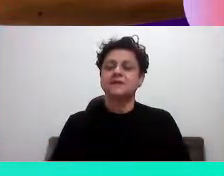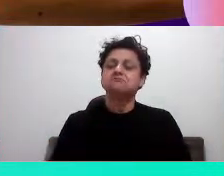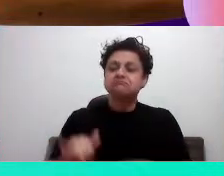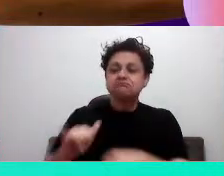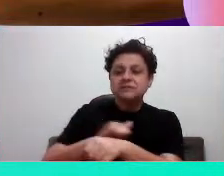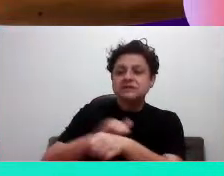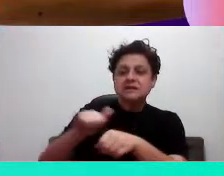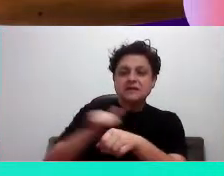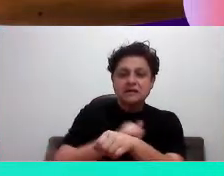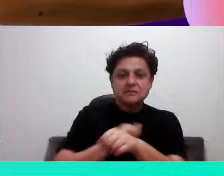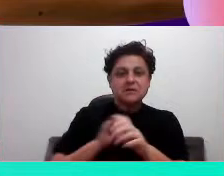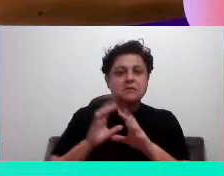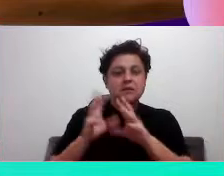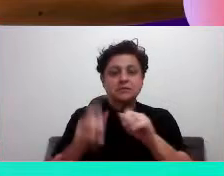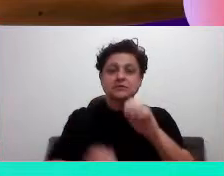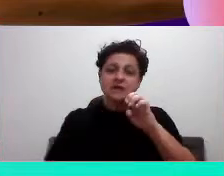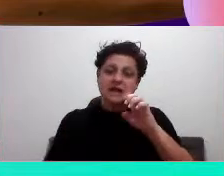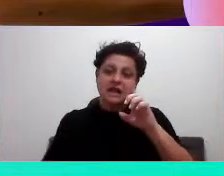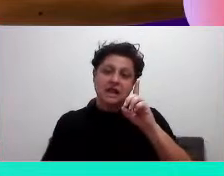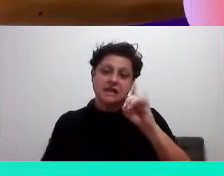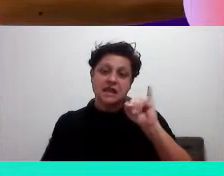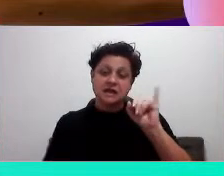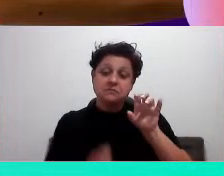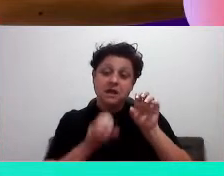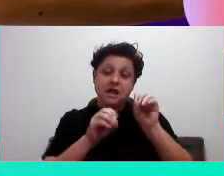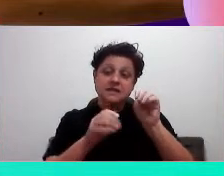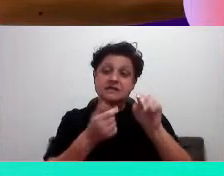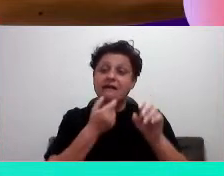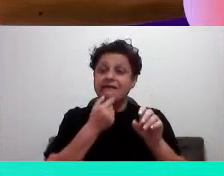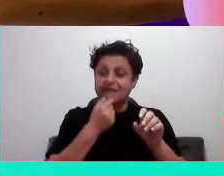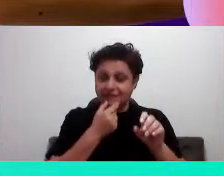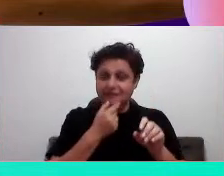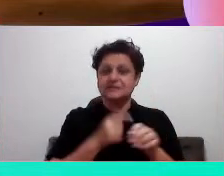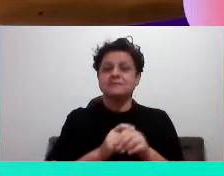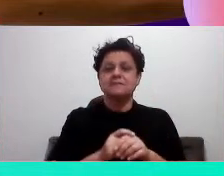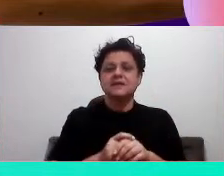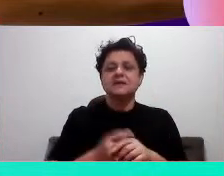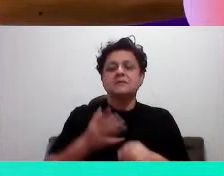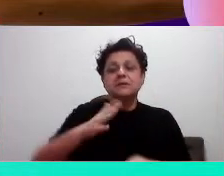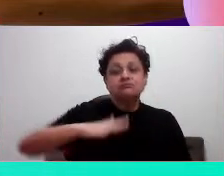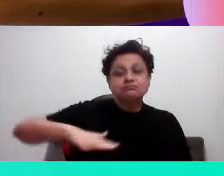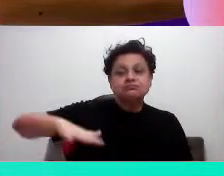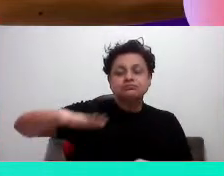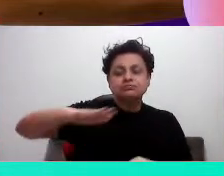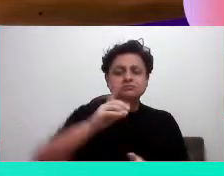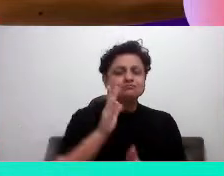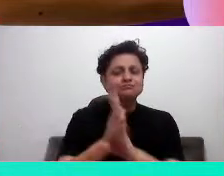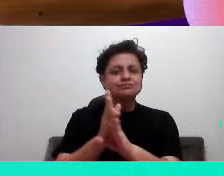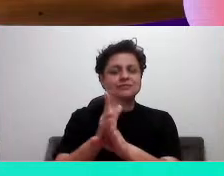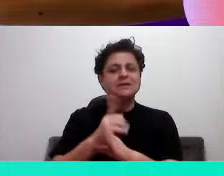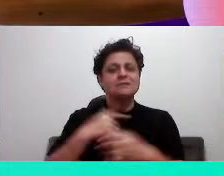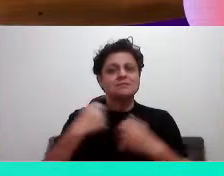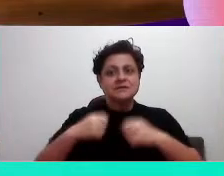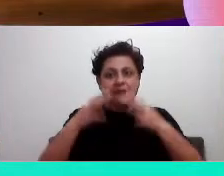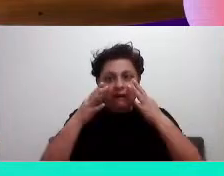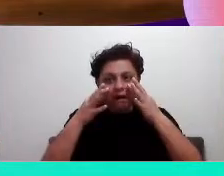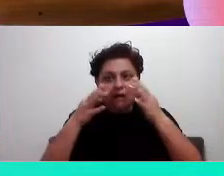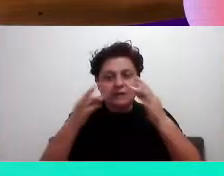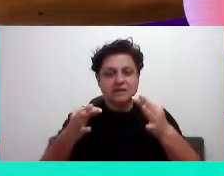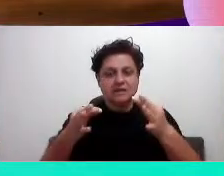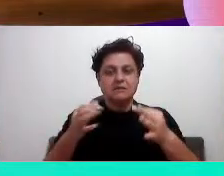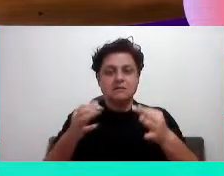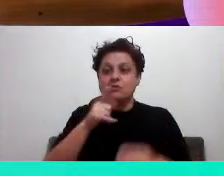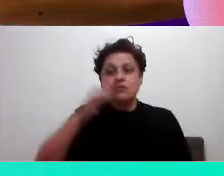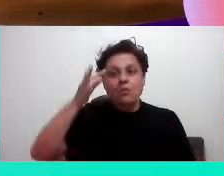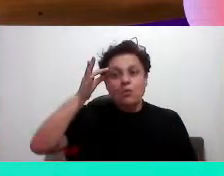the British Council has identified as requiring greater attention and understanding is helping